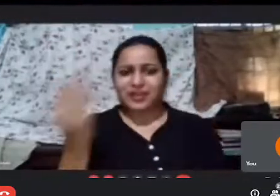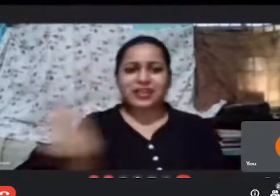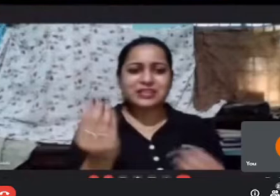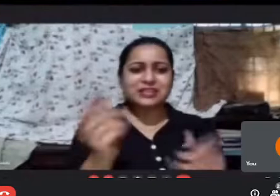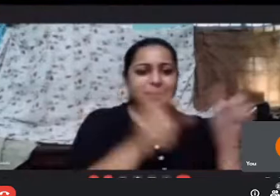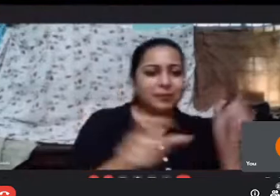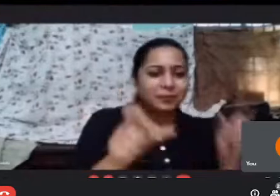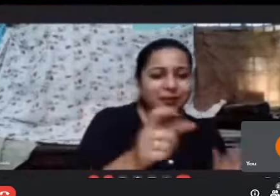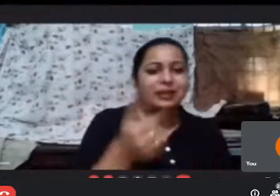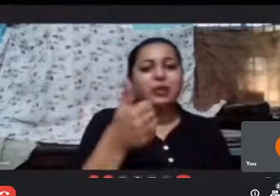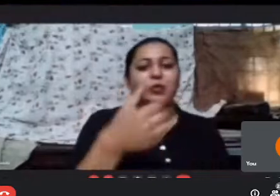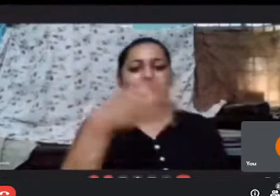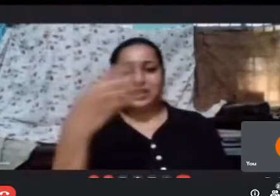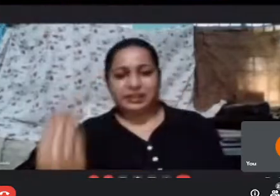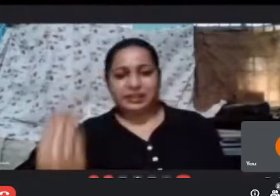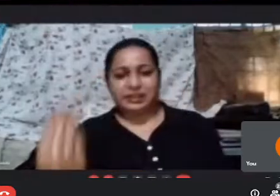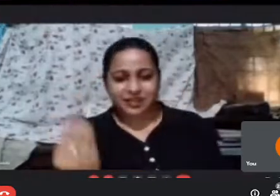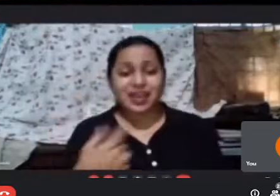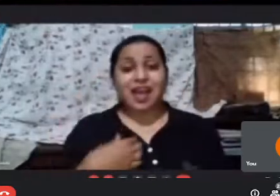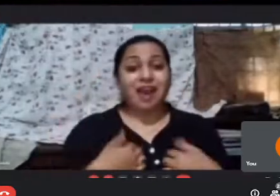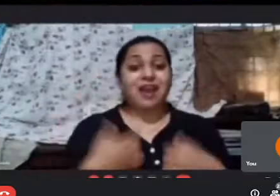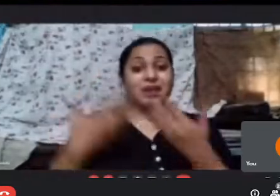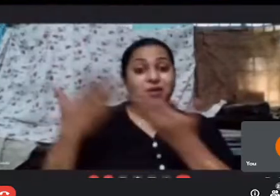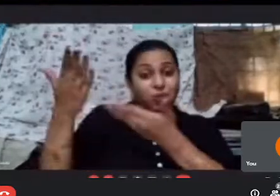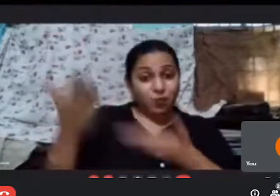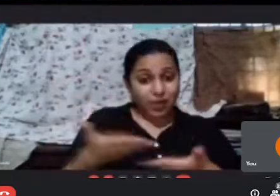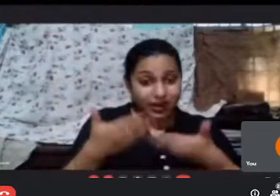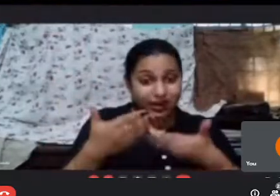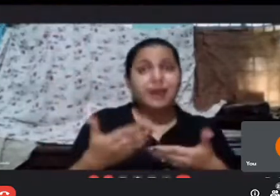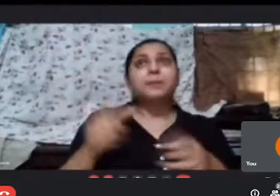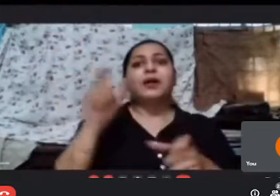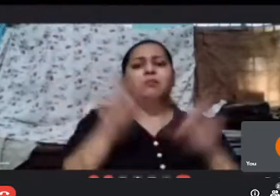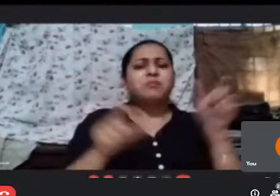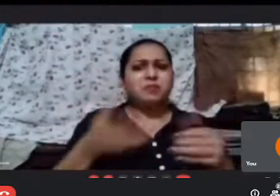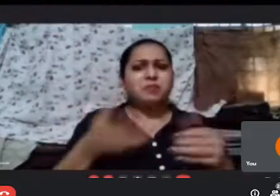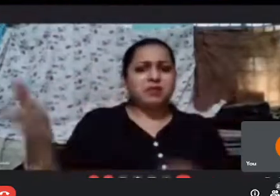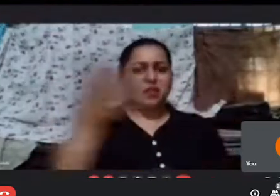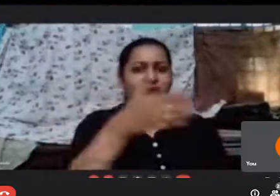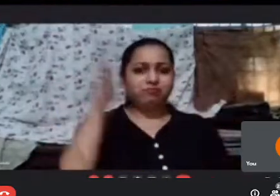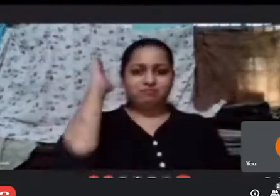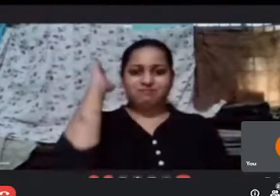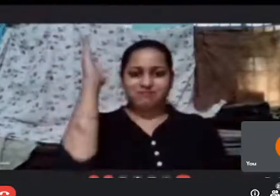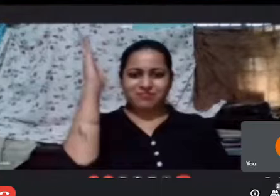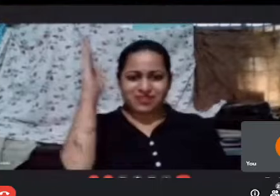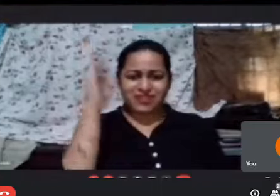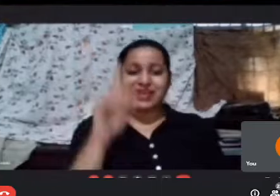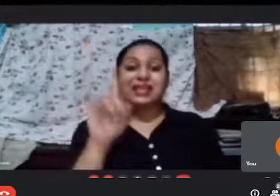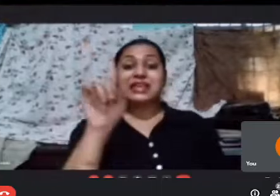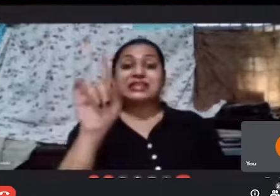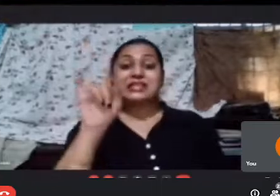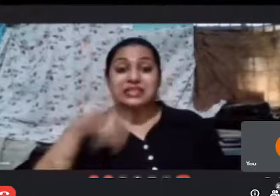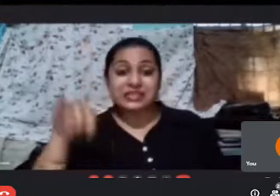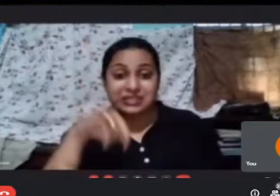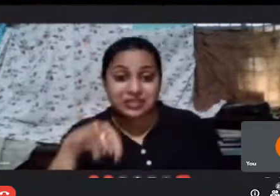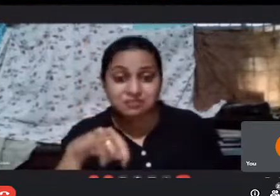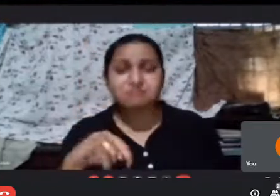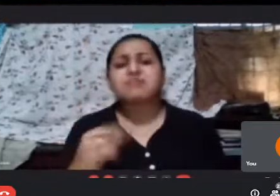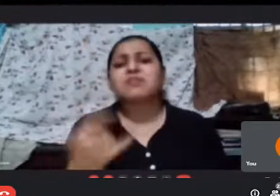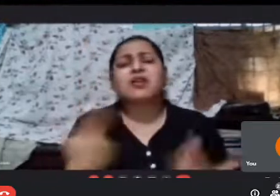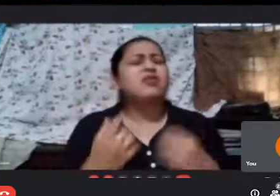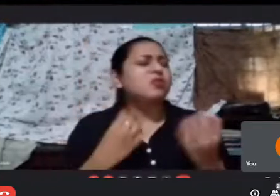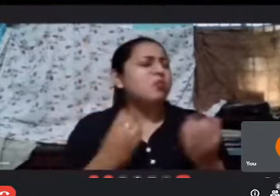I welcome all of you to lecture 16. It's more a presentation than a